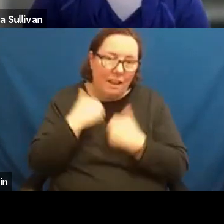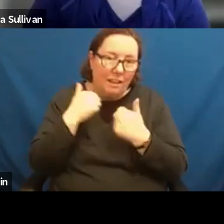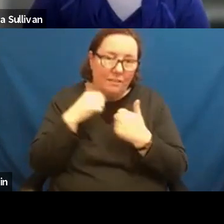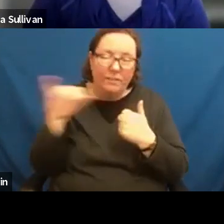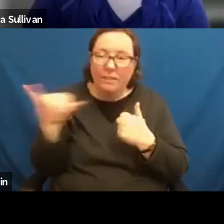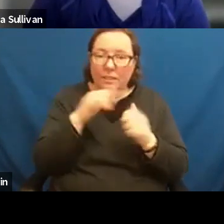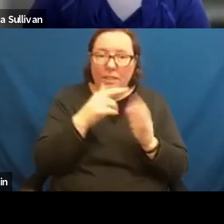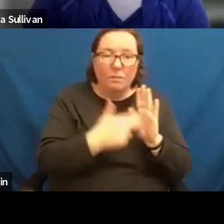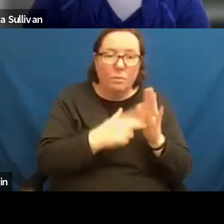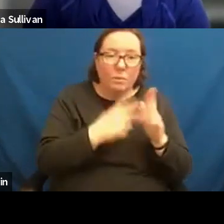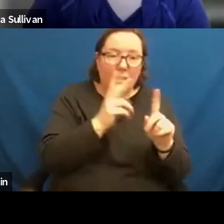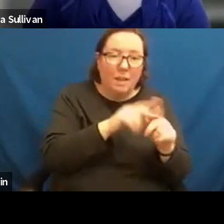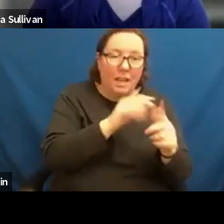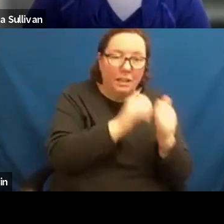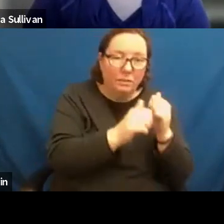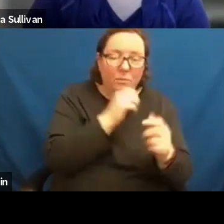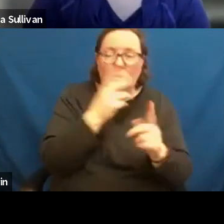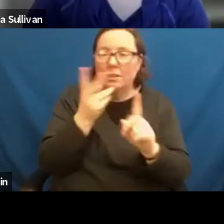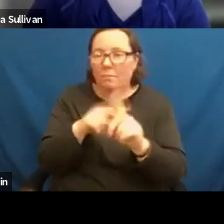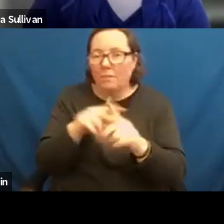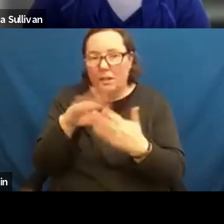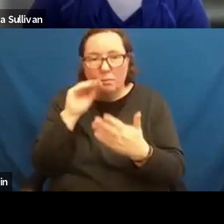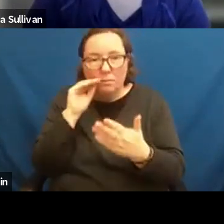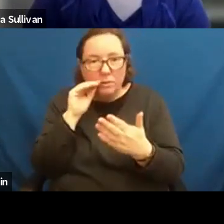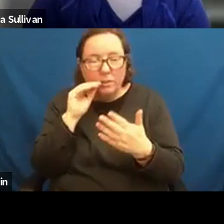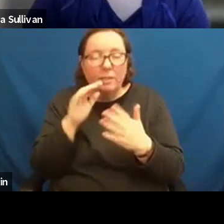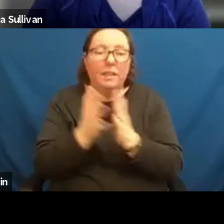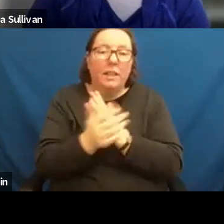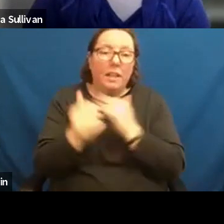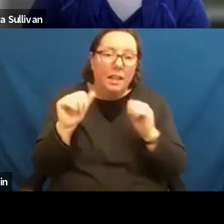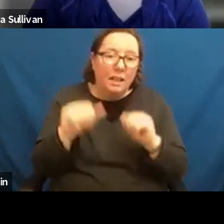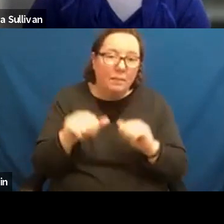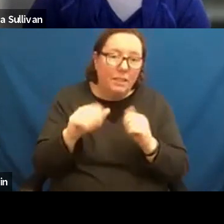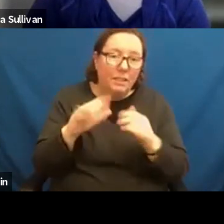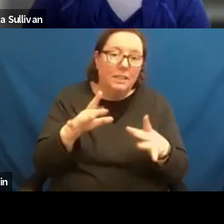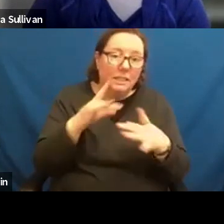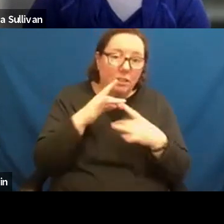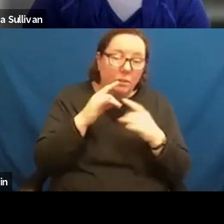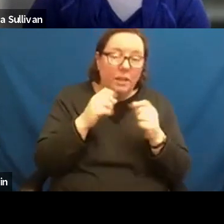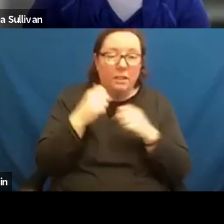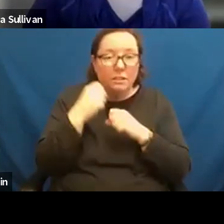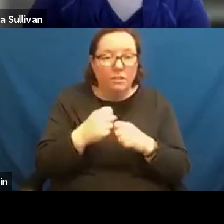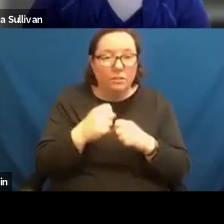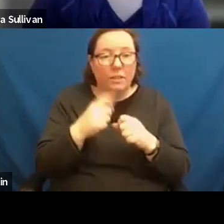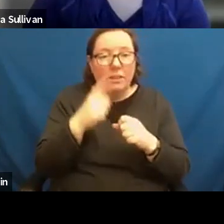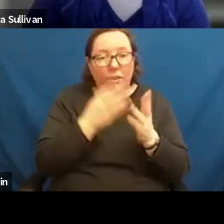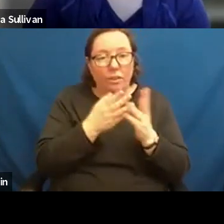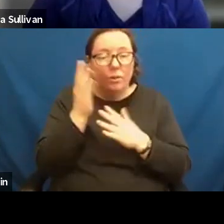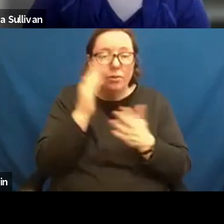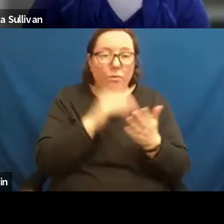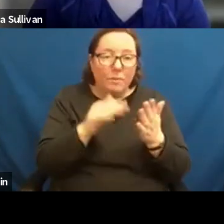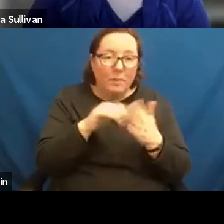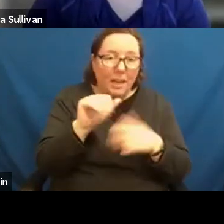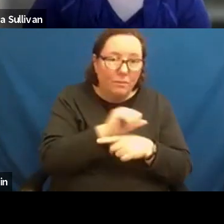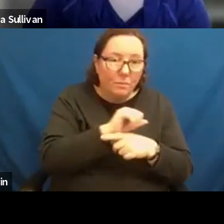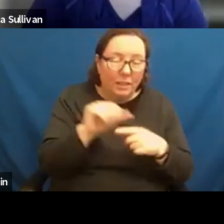to sports applies to learning. Abilities are acquired and strengthened through repetitive practice. Hard work